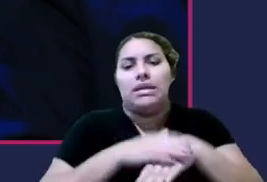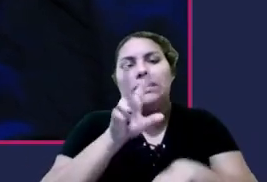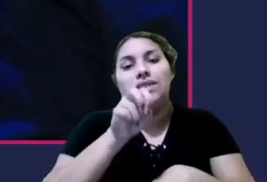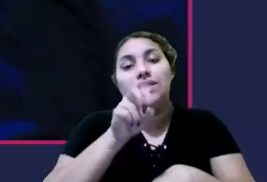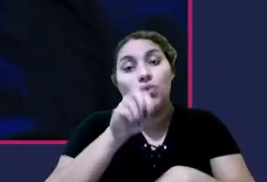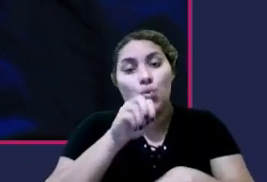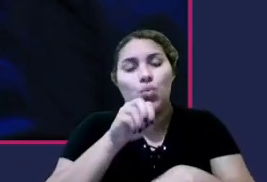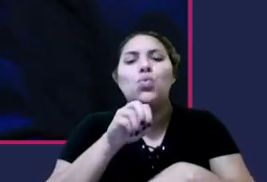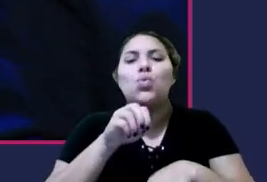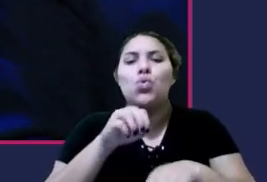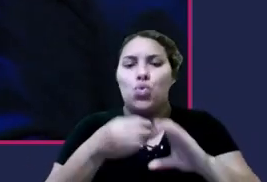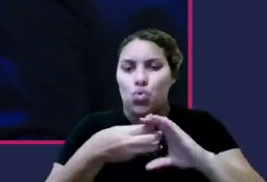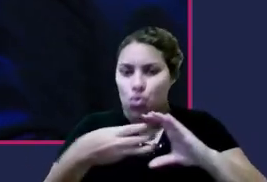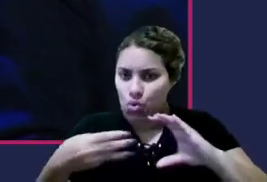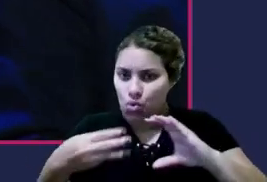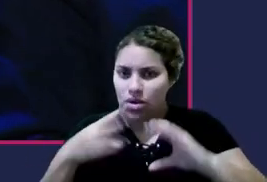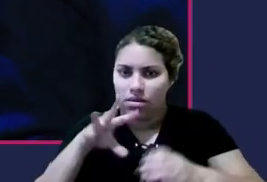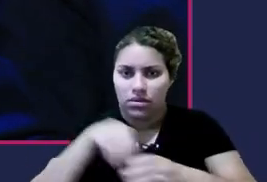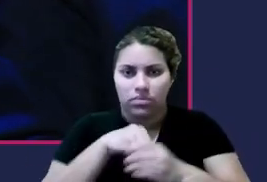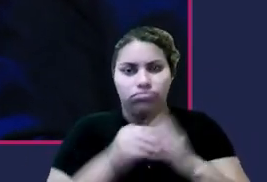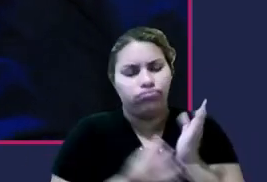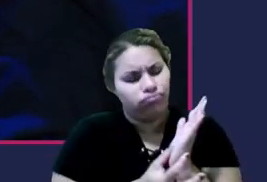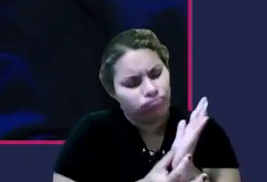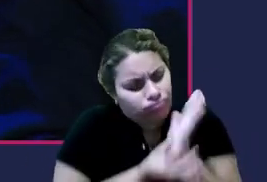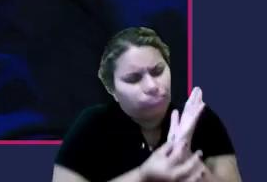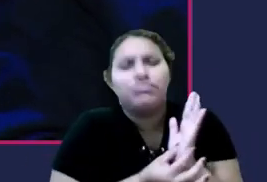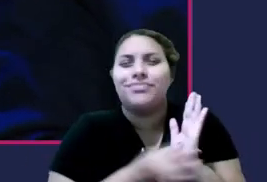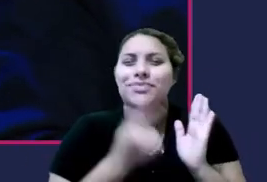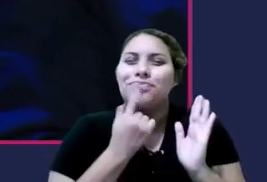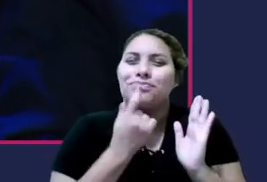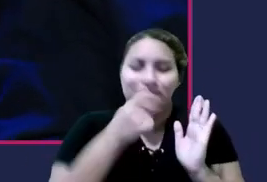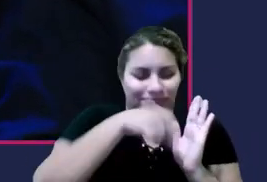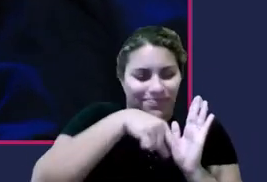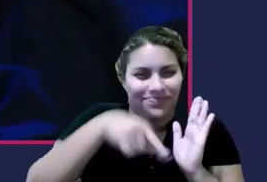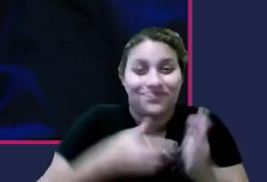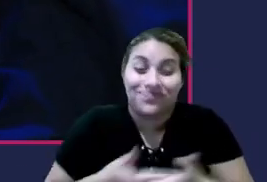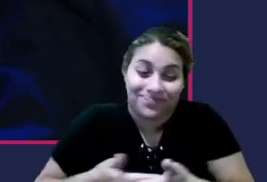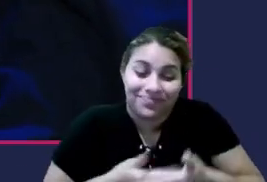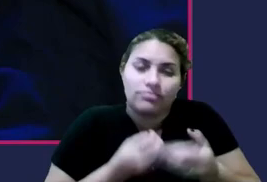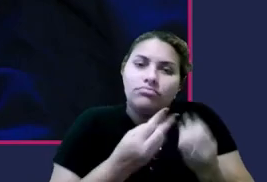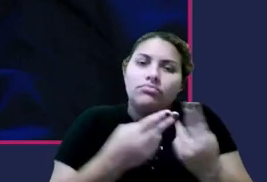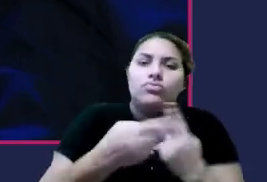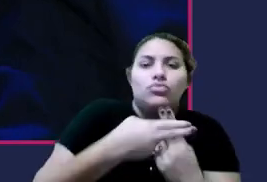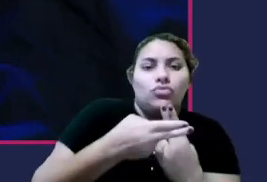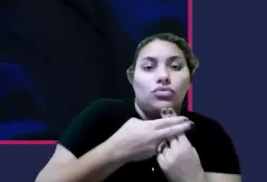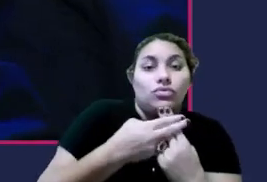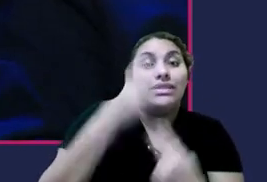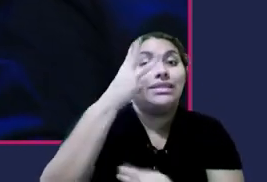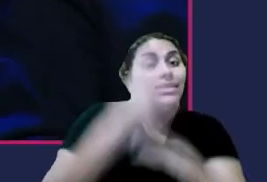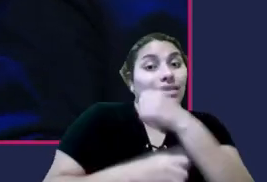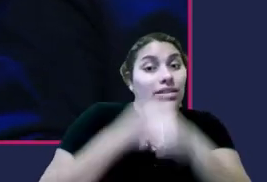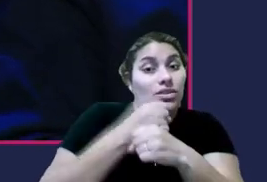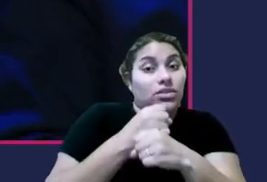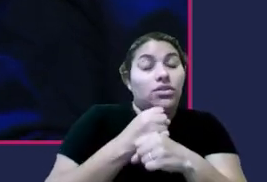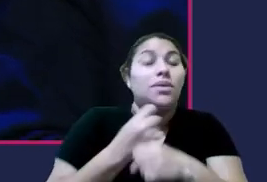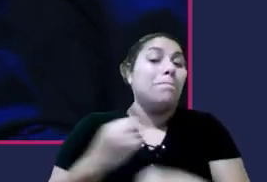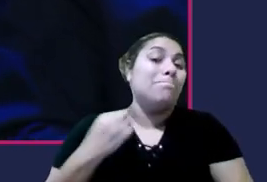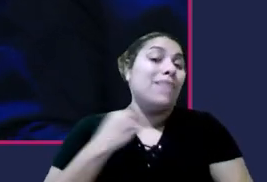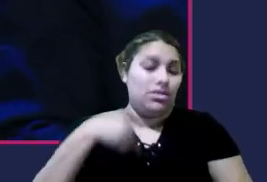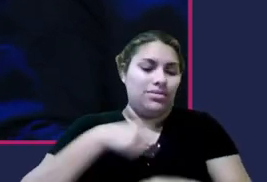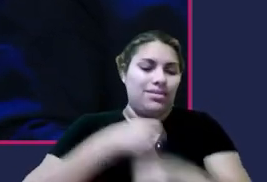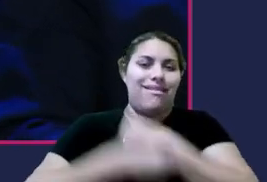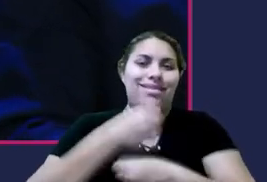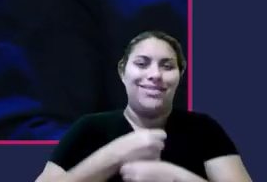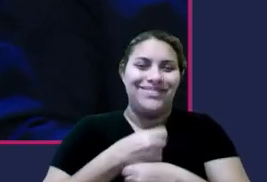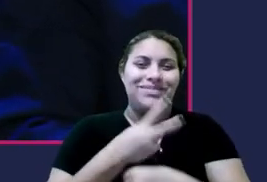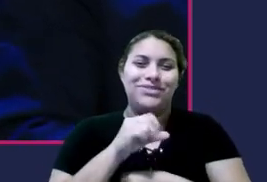1454 that expand to more than 50 the number of diseases screened by the neonatal screen test.